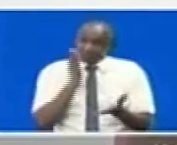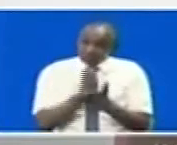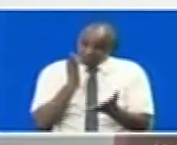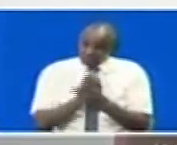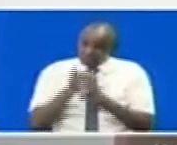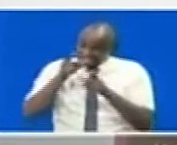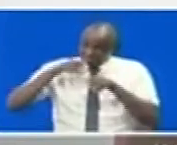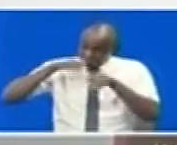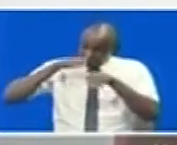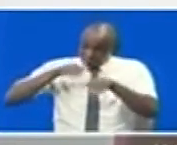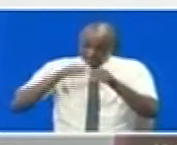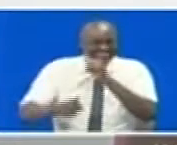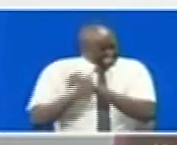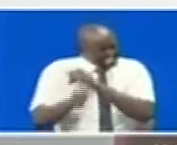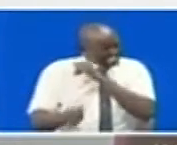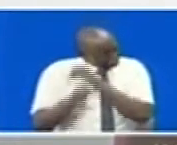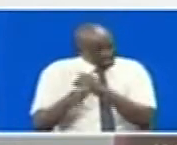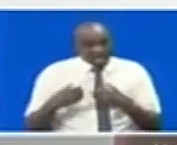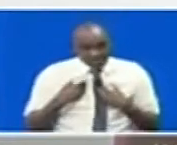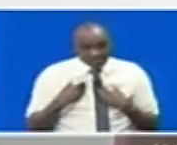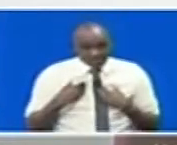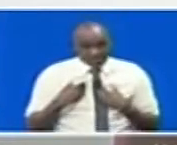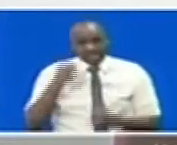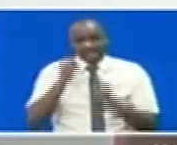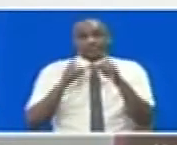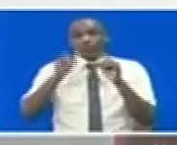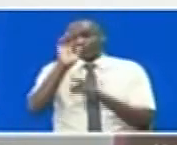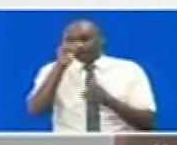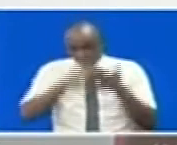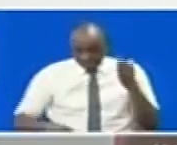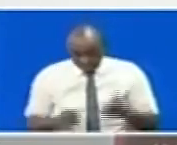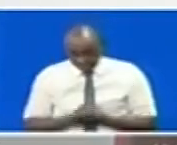to a very dangerous path. What's your last word, Wanachair?